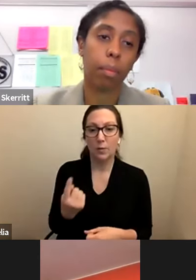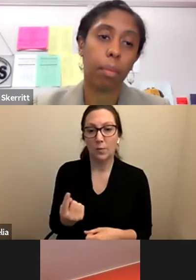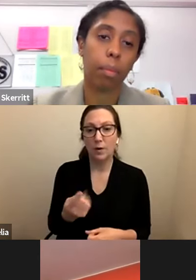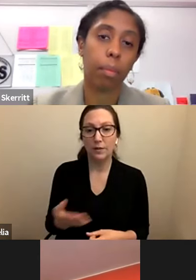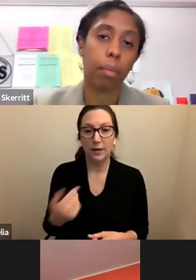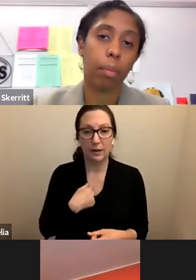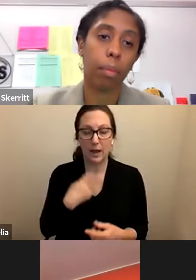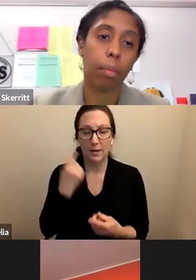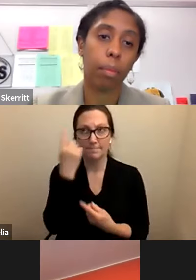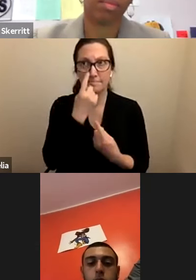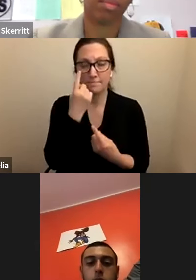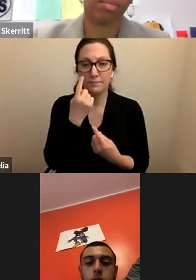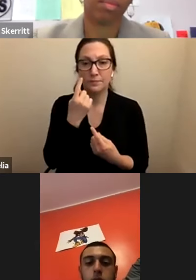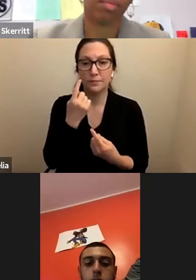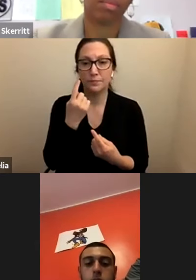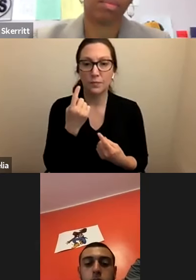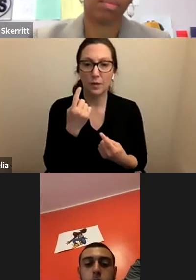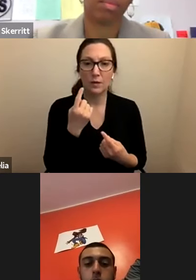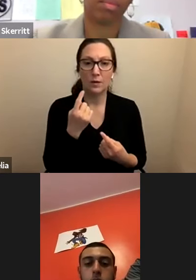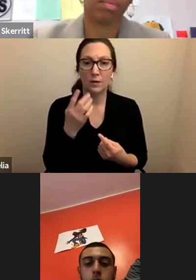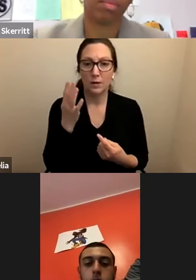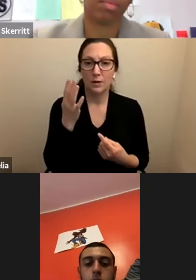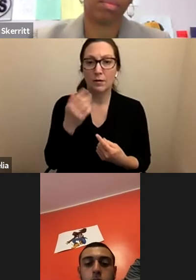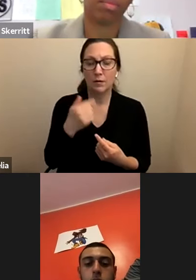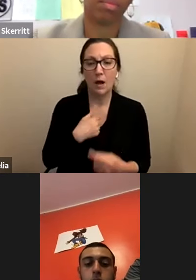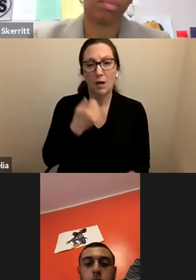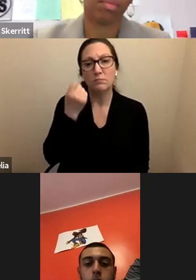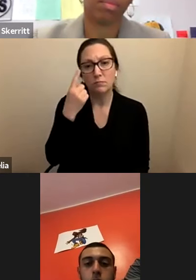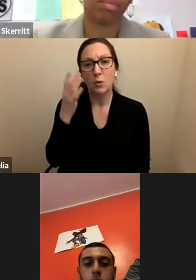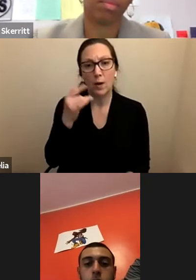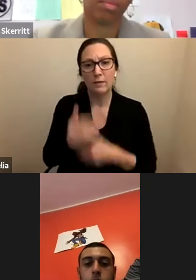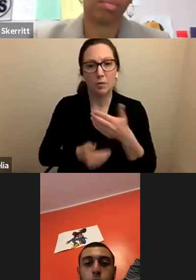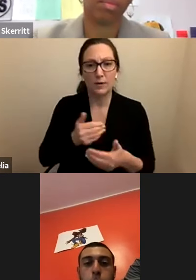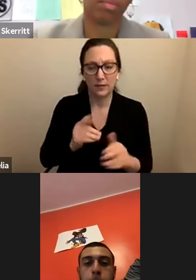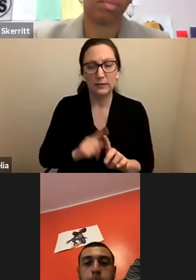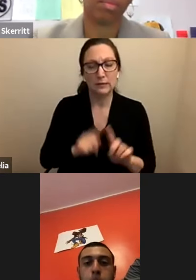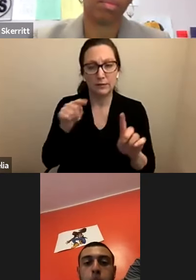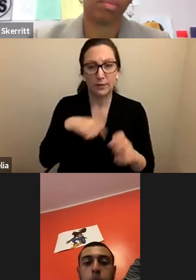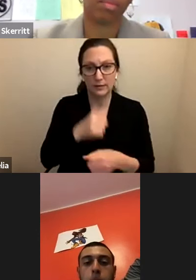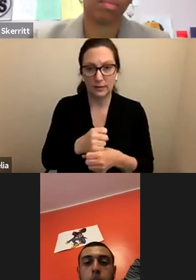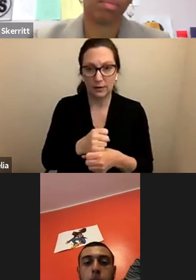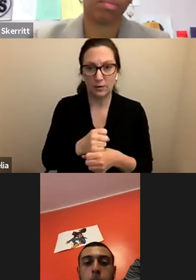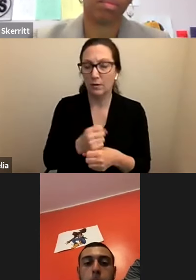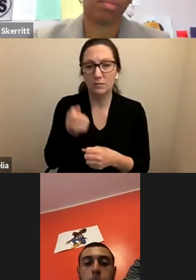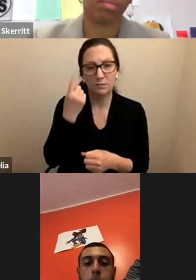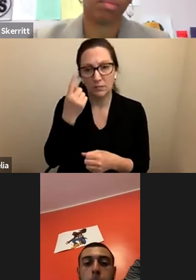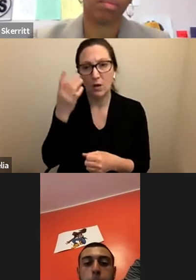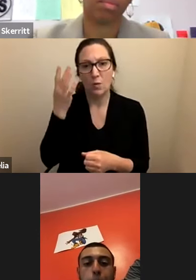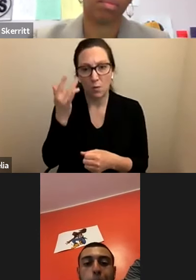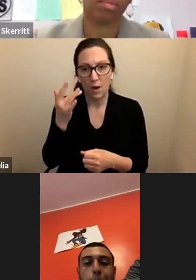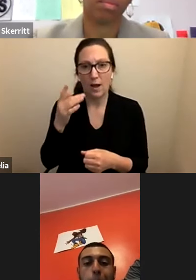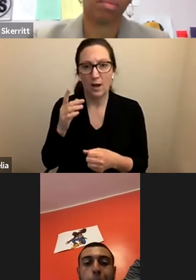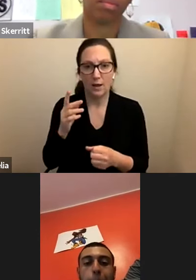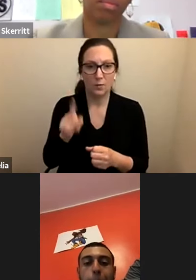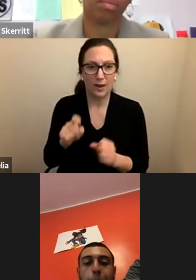really wonder is why, when I understand why the process was so different this year, I don't understand why there needs to be a rush